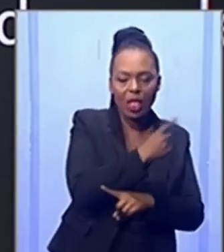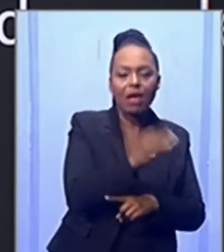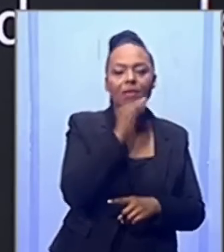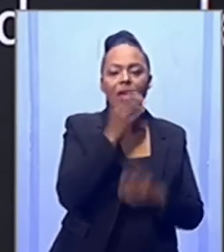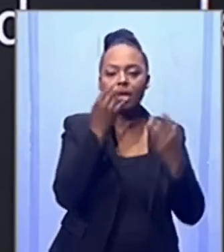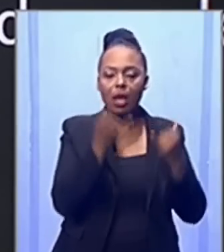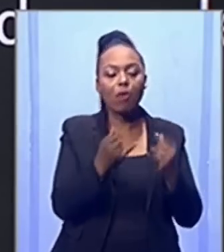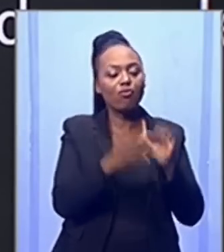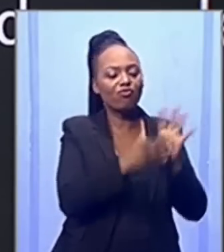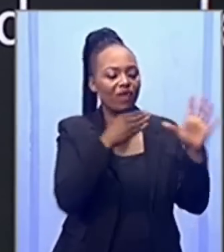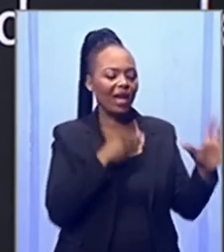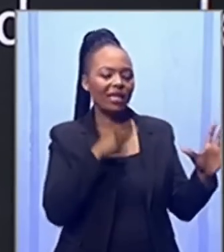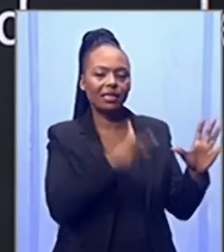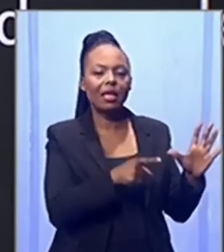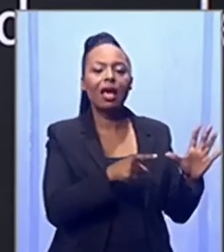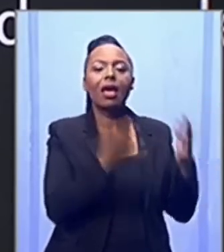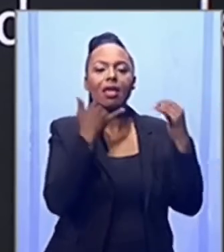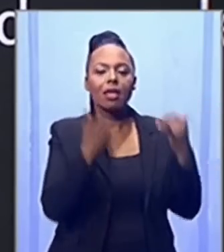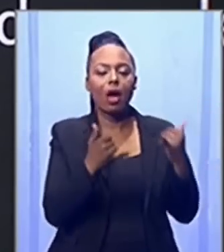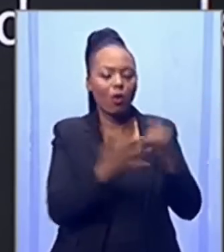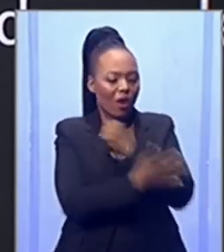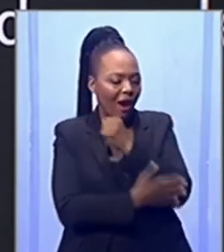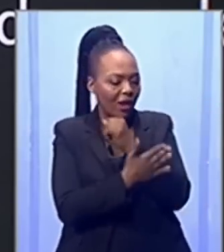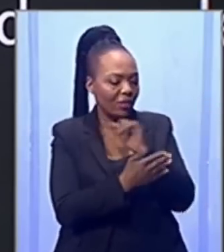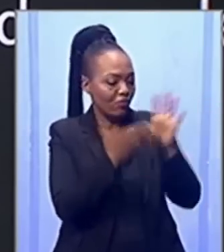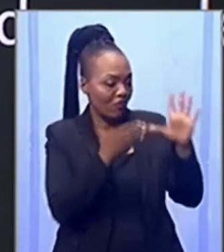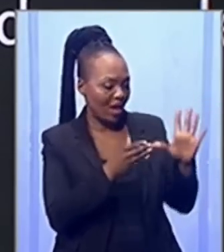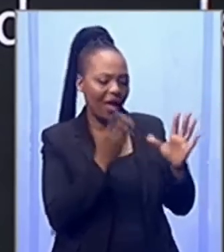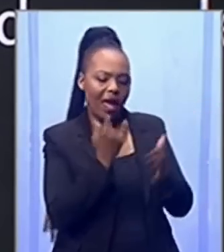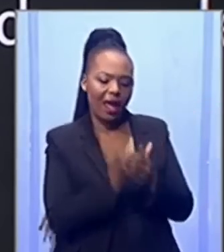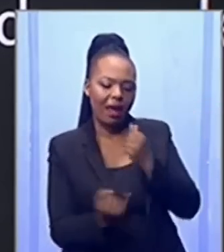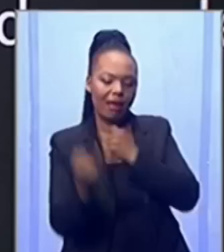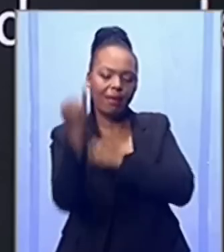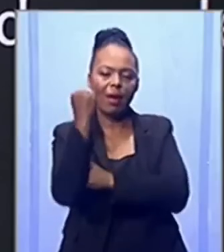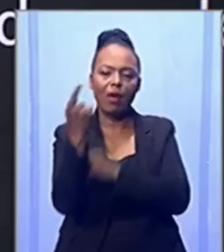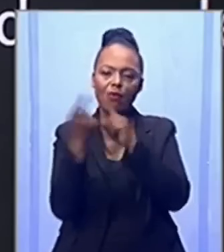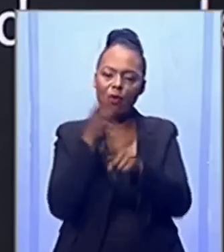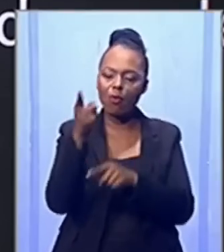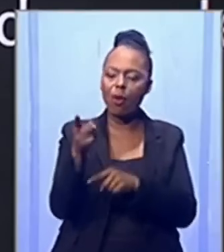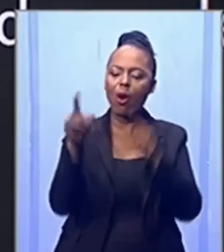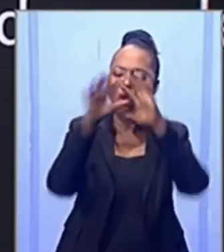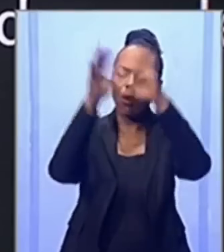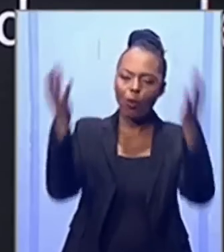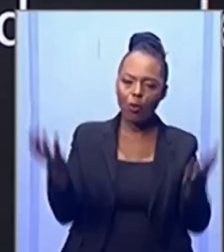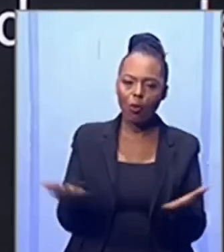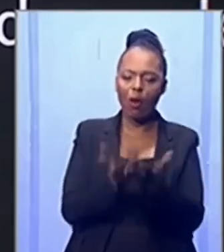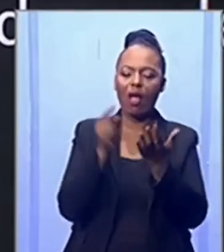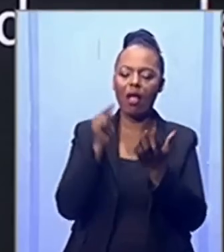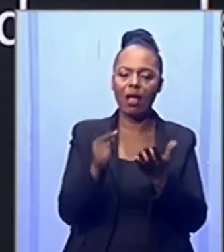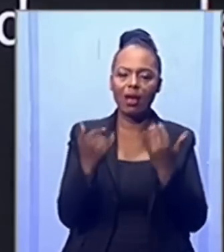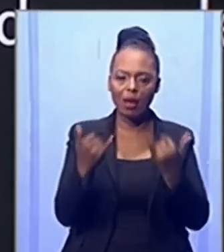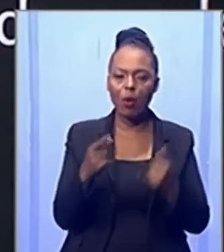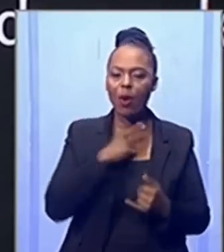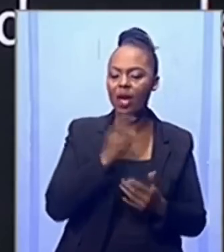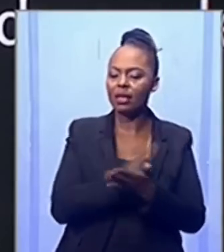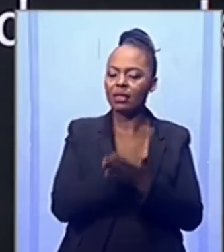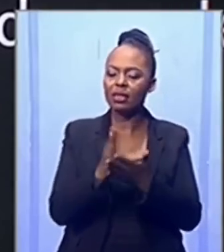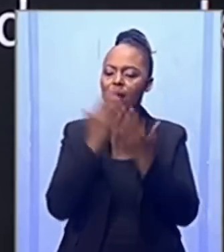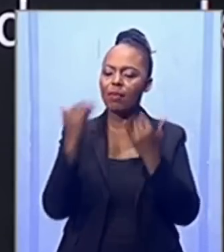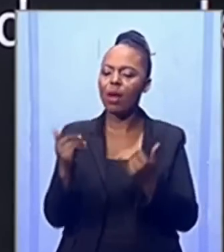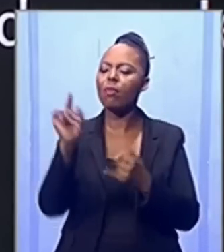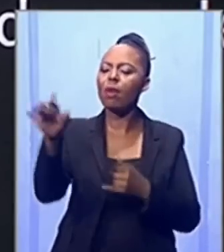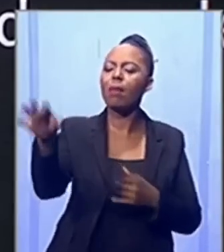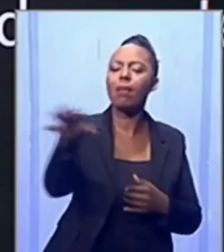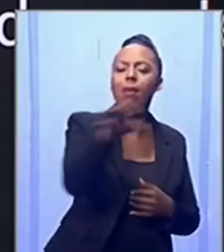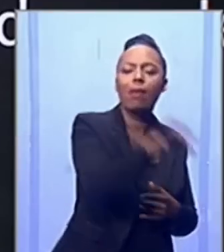ba yona independence le go tšea diphetho tše e le gore bona ba bona le gore di loketse dinaga tša bona ntle le gore